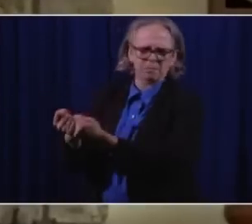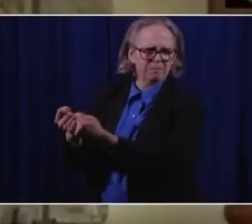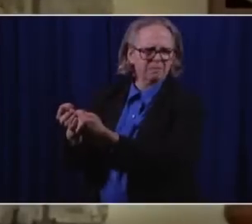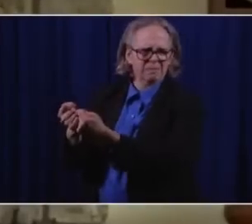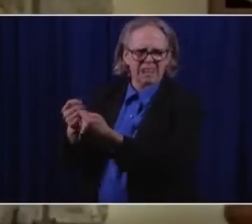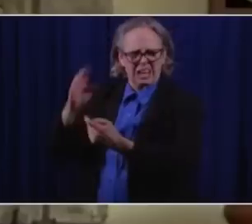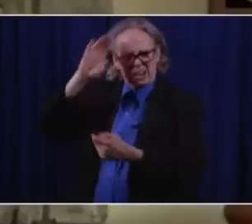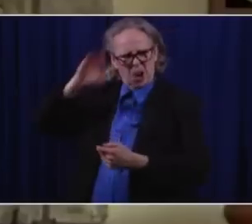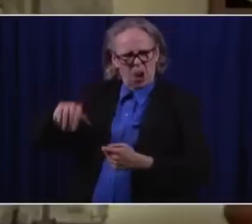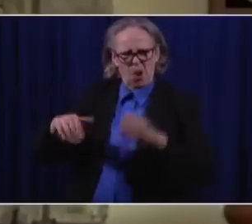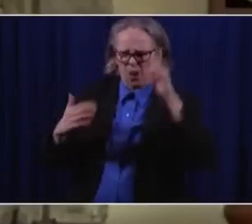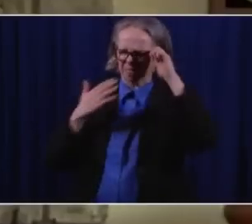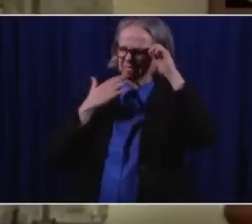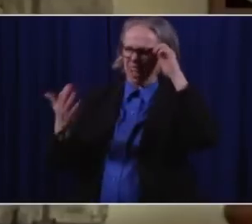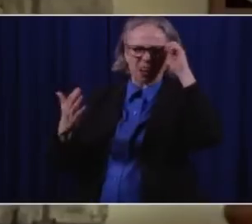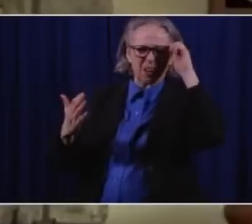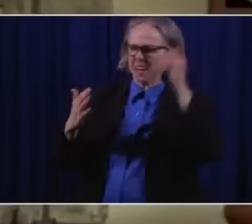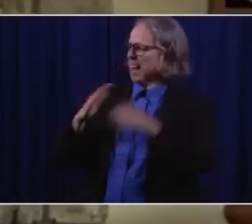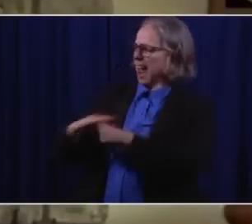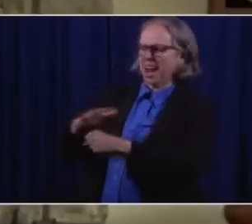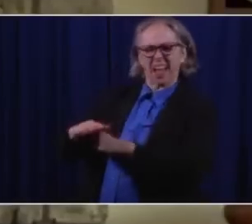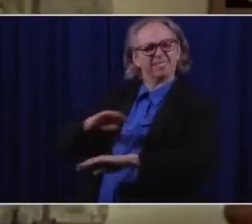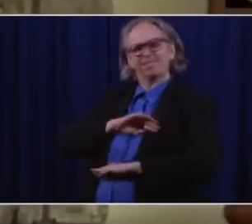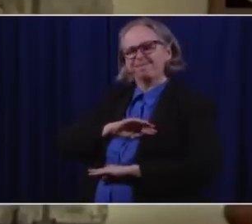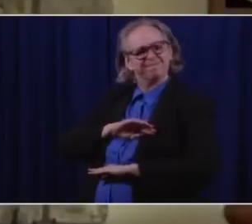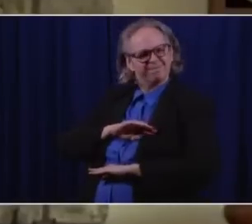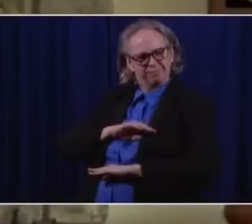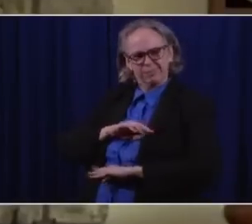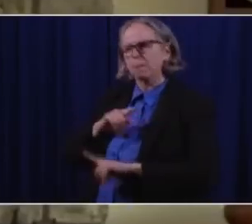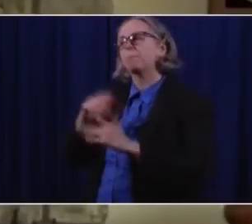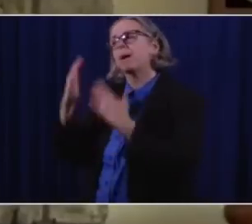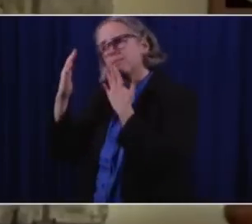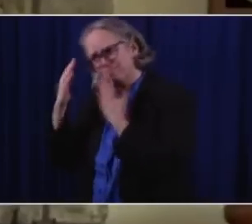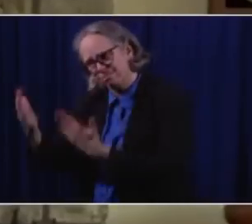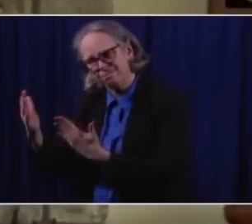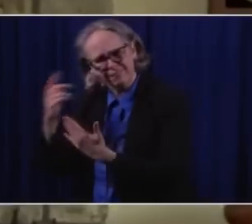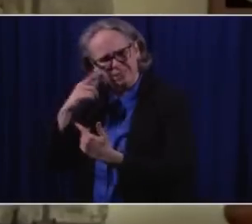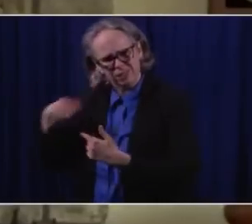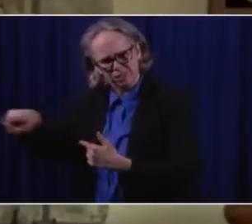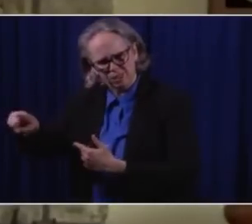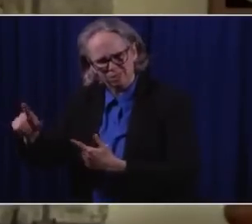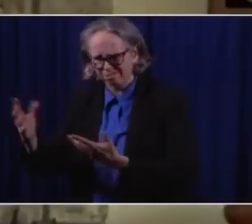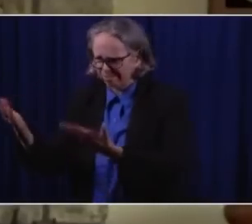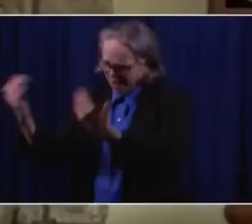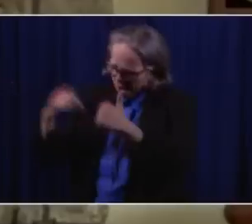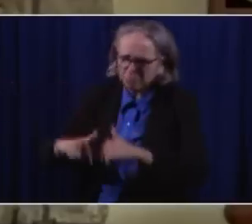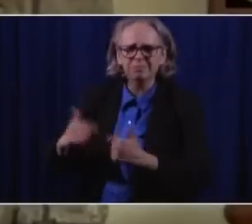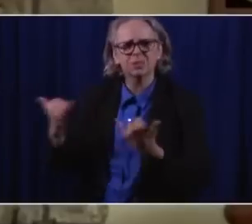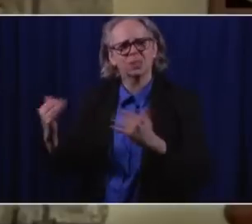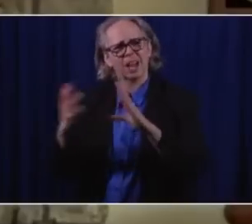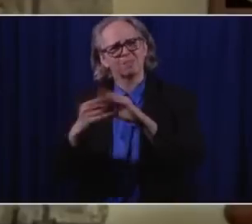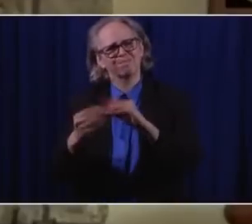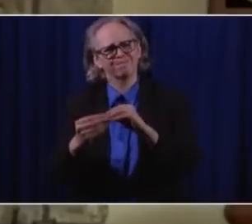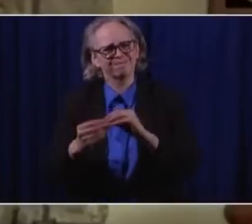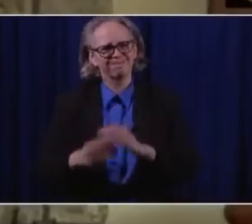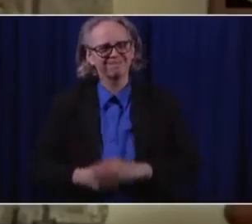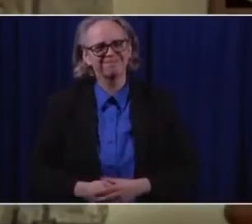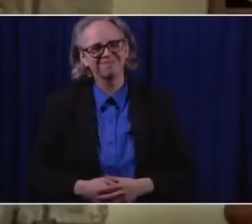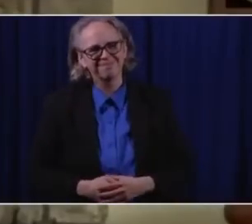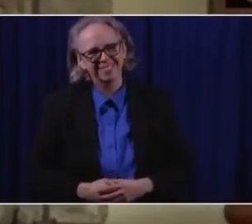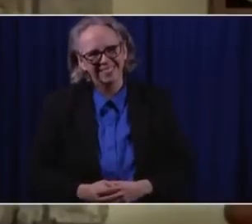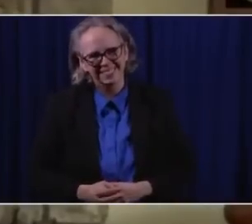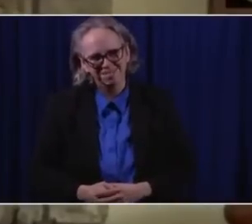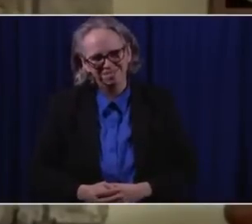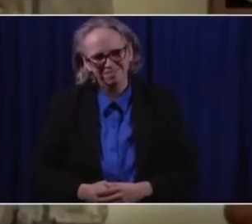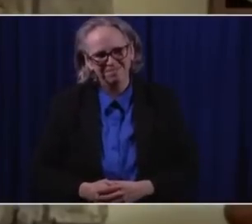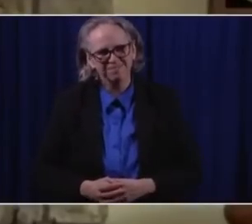but we are very grateful. And thank you for being on. Appreciate it. Thank you for the opportunity. I appreciate it. Thank you. We're now going to